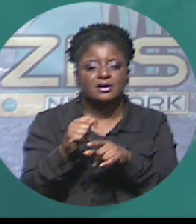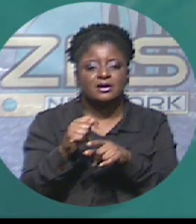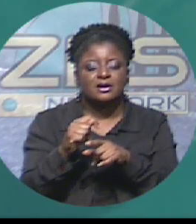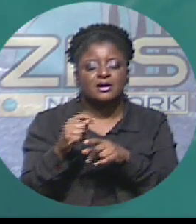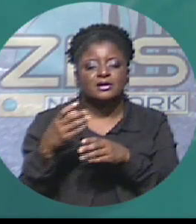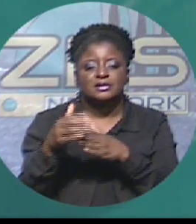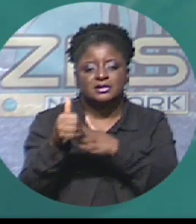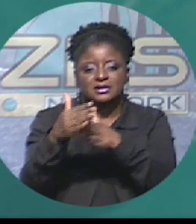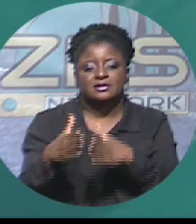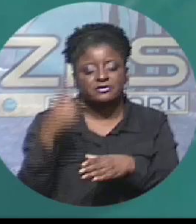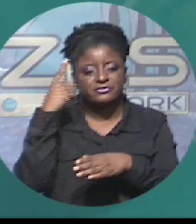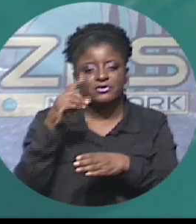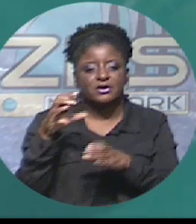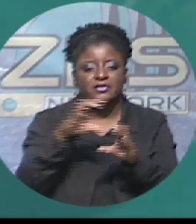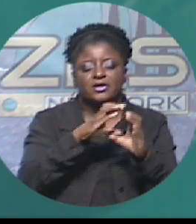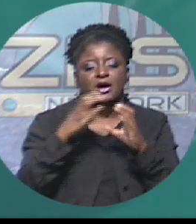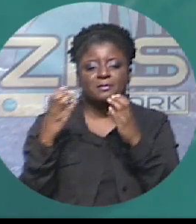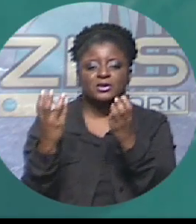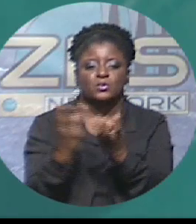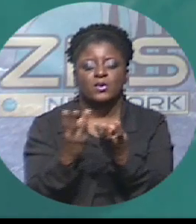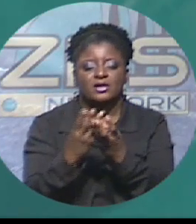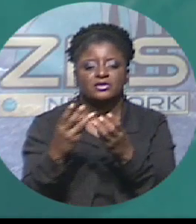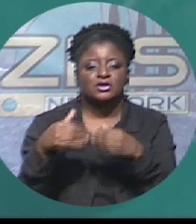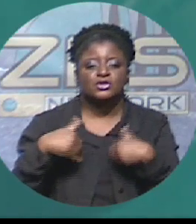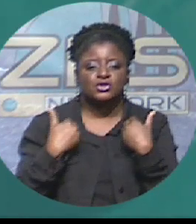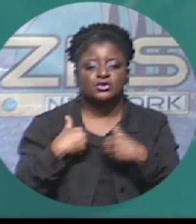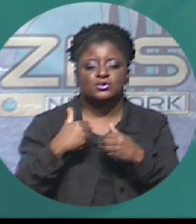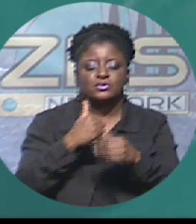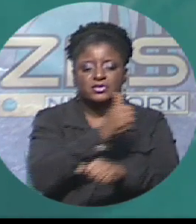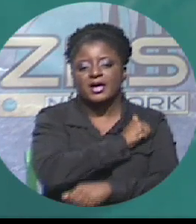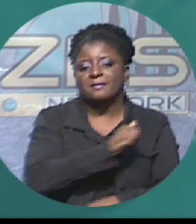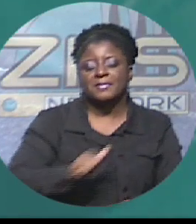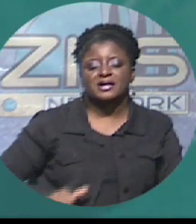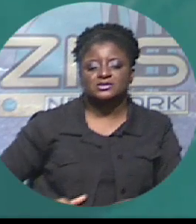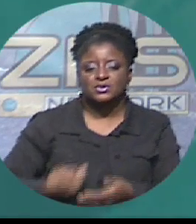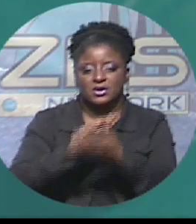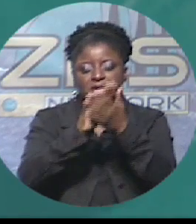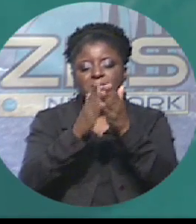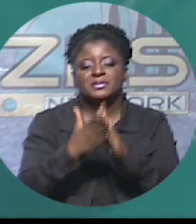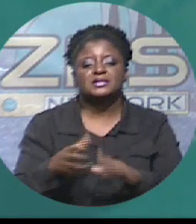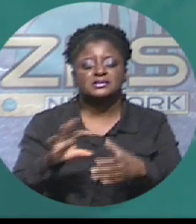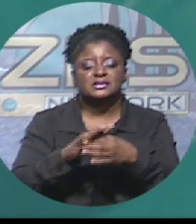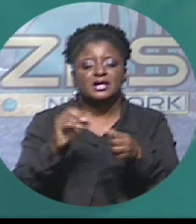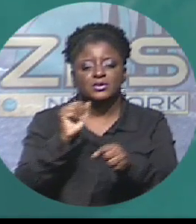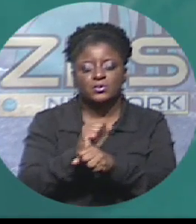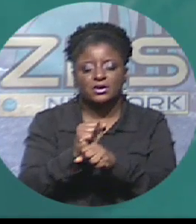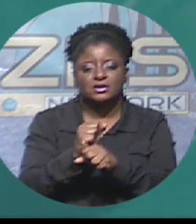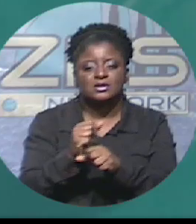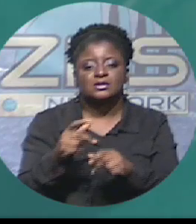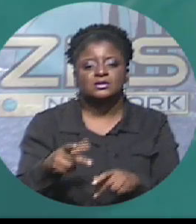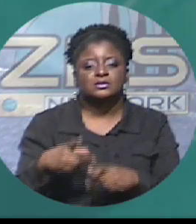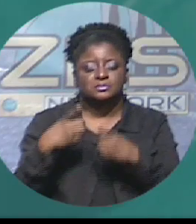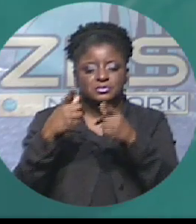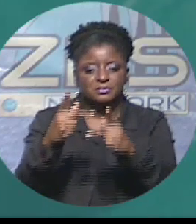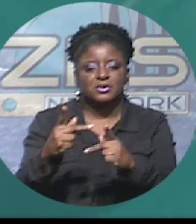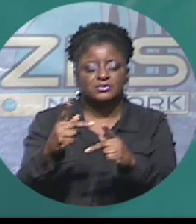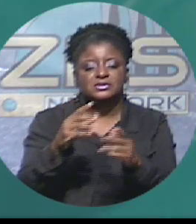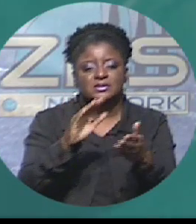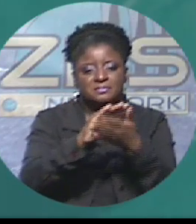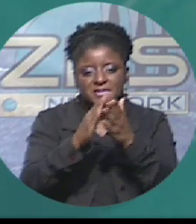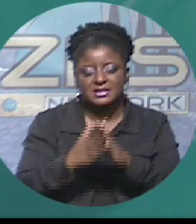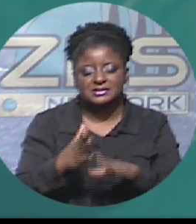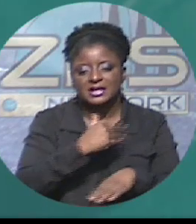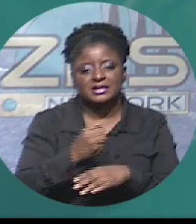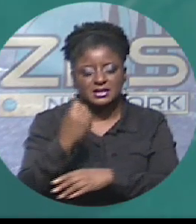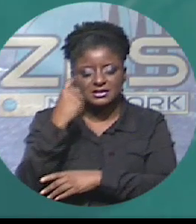CPAN. CPAN assembles young people from across the Commonwealth to promote peace, respect, and understanding, and prevents violent